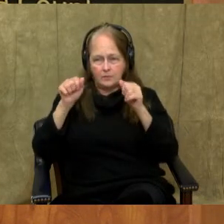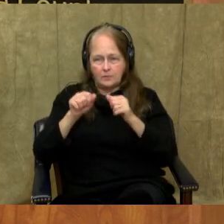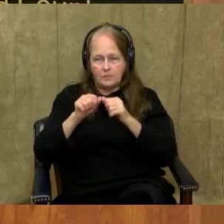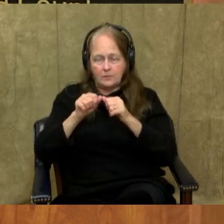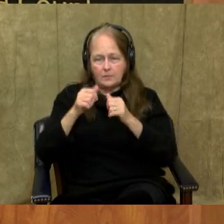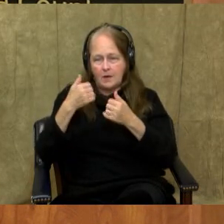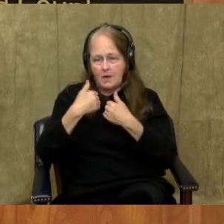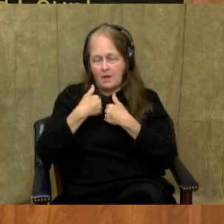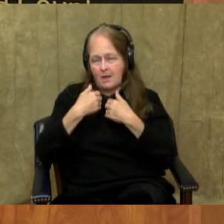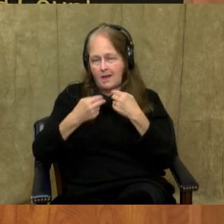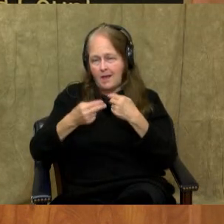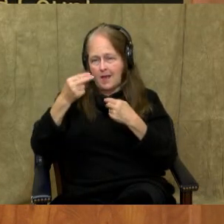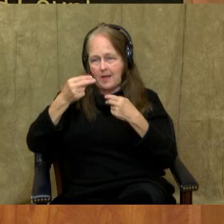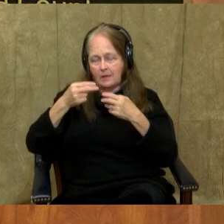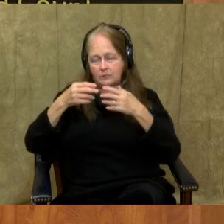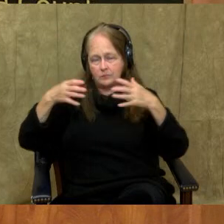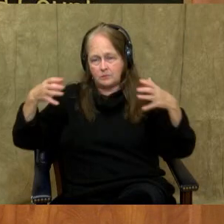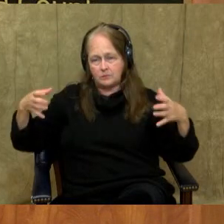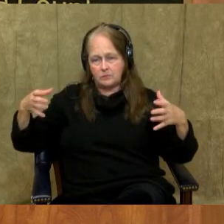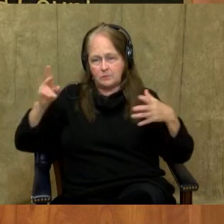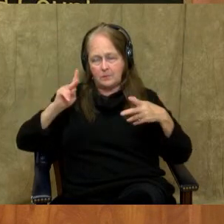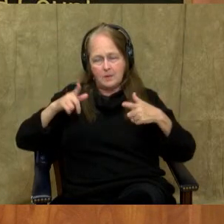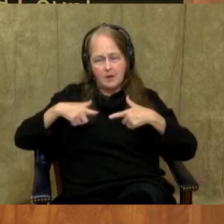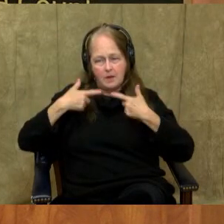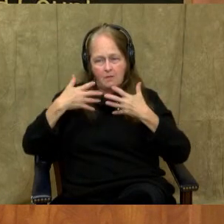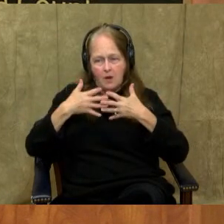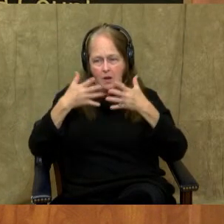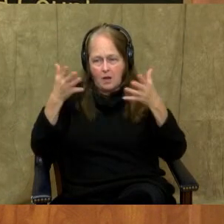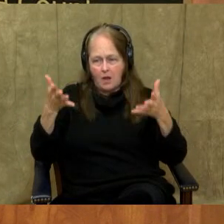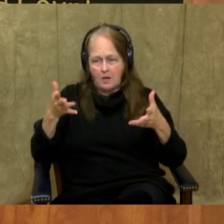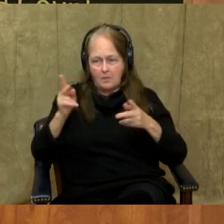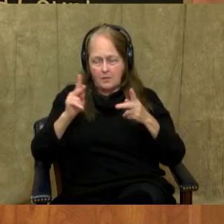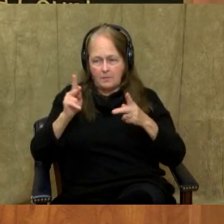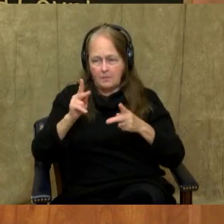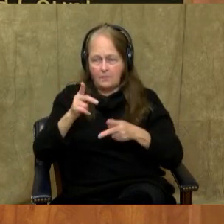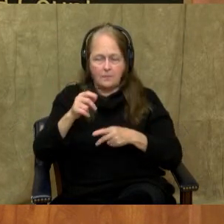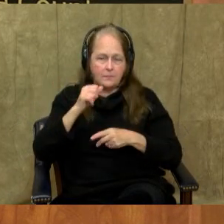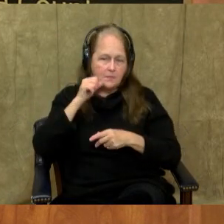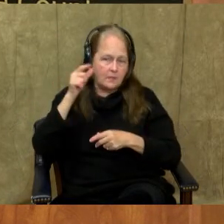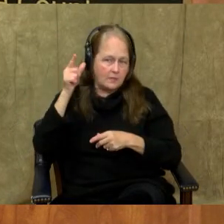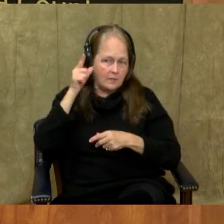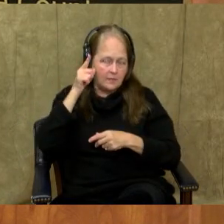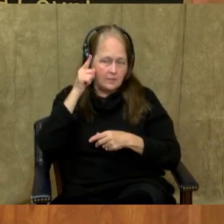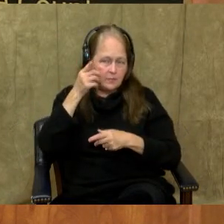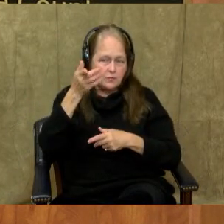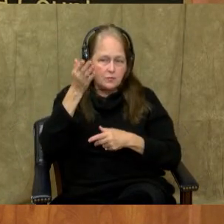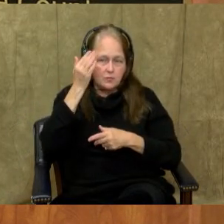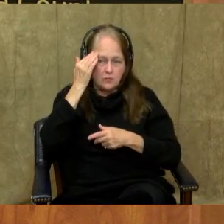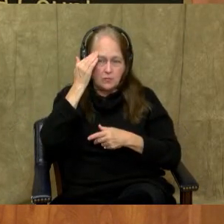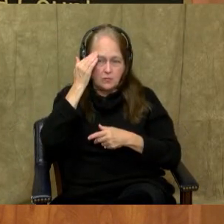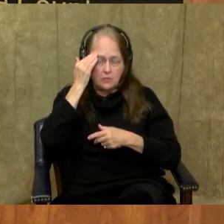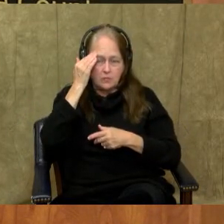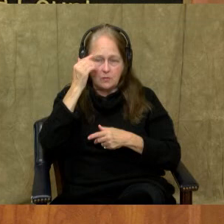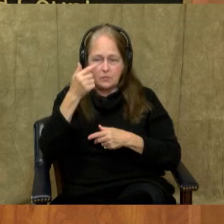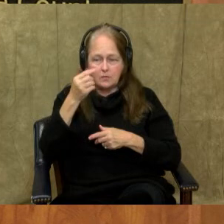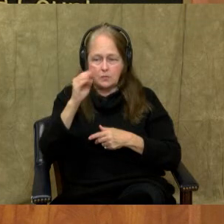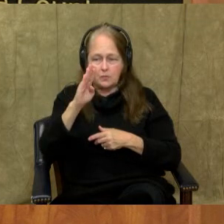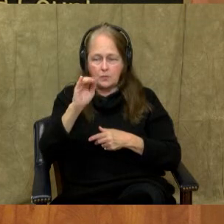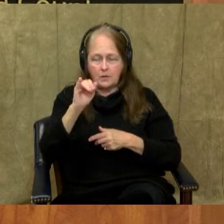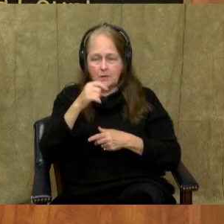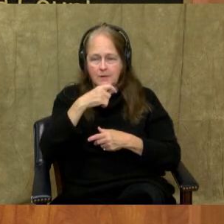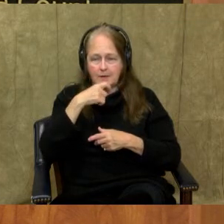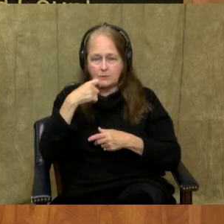East Asia has the highest population density? And even if you haven't been listening today, I bet you can figure this out. Gobi